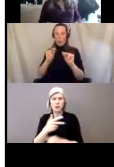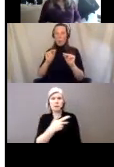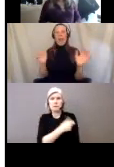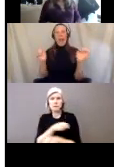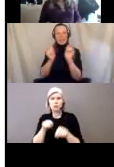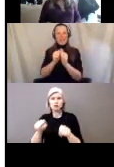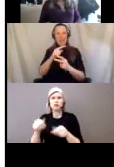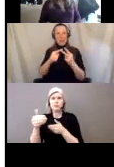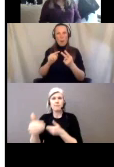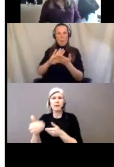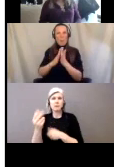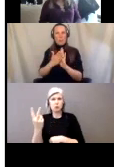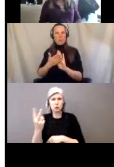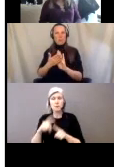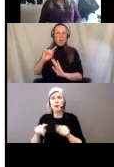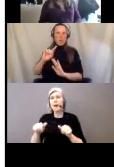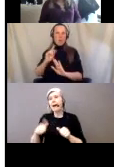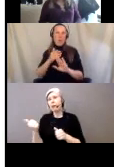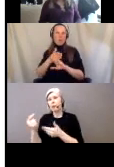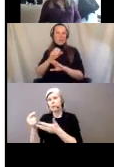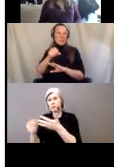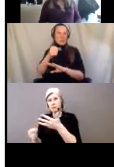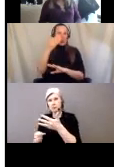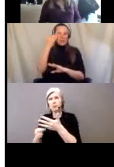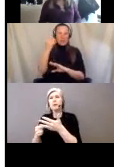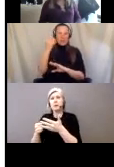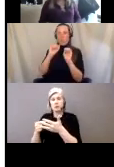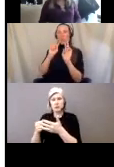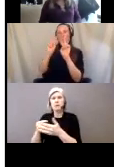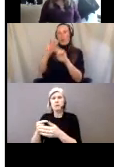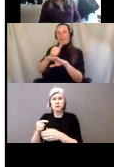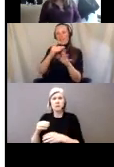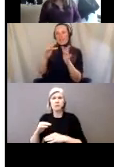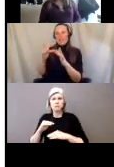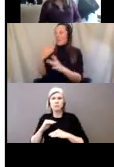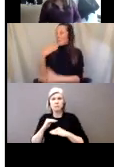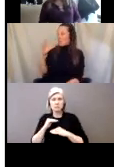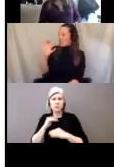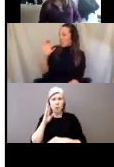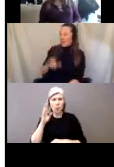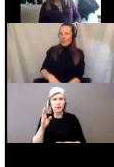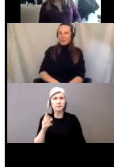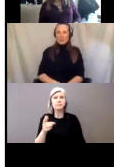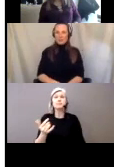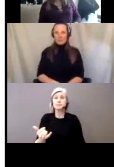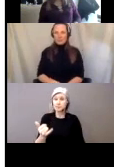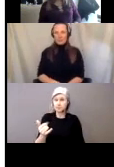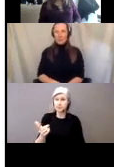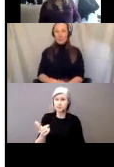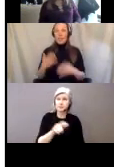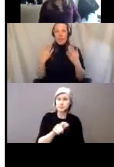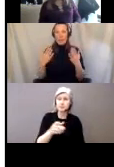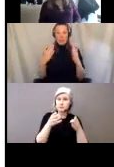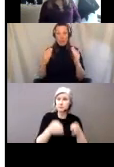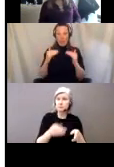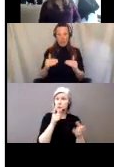Great. Thank you, Chantal. Okay, we were able to promote our participant who had a question in